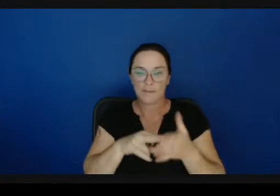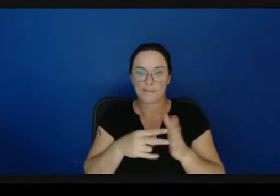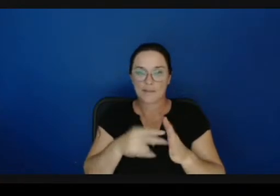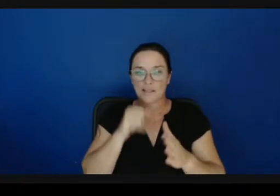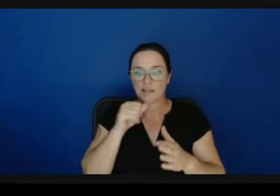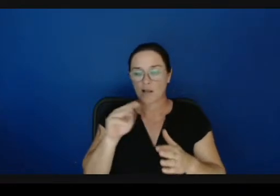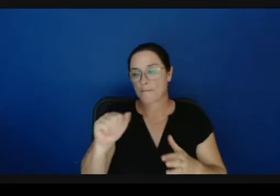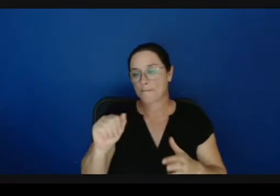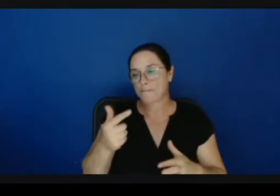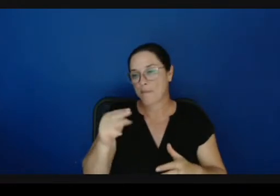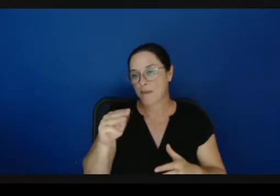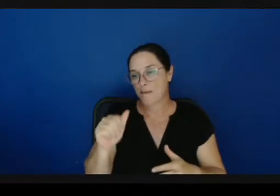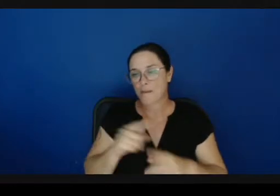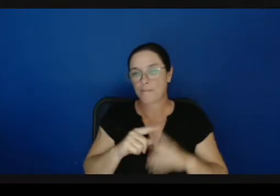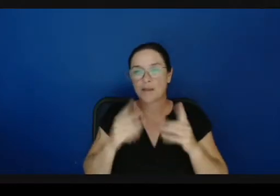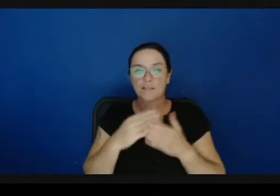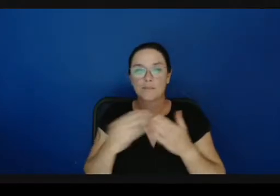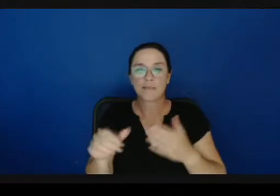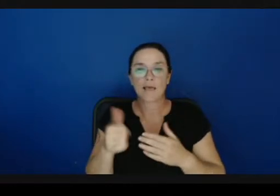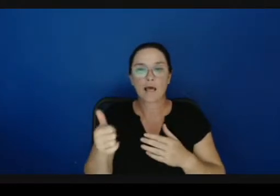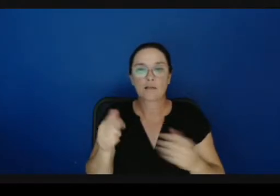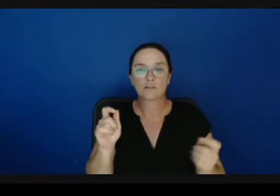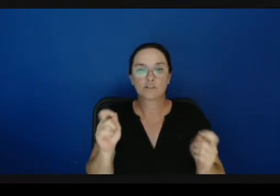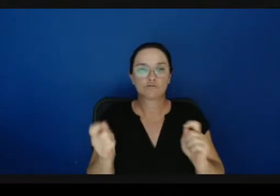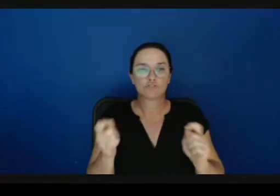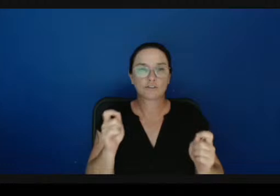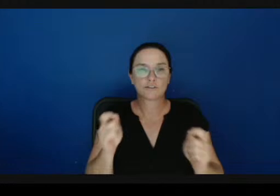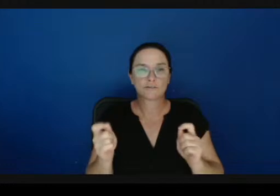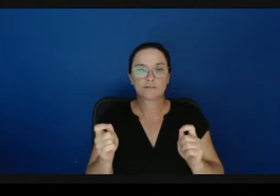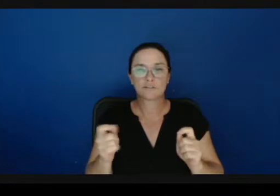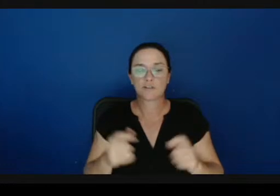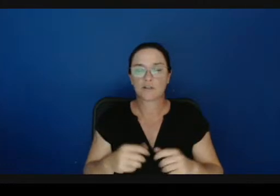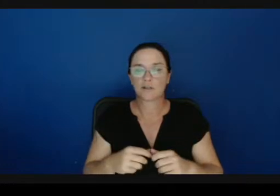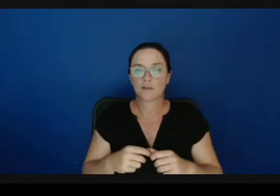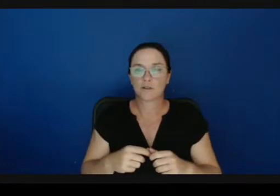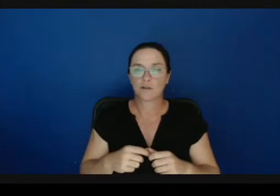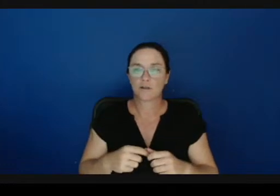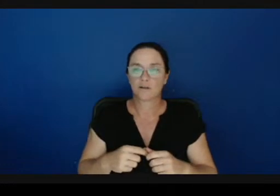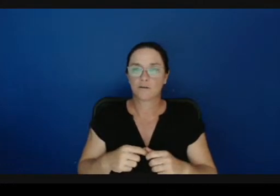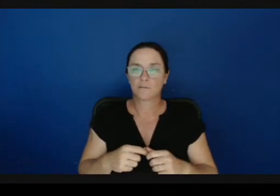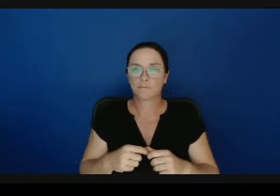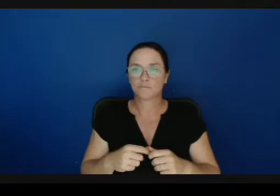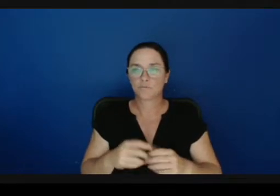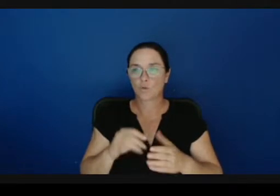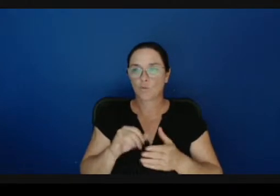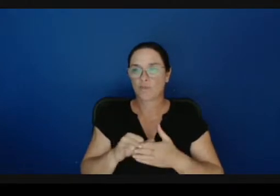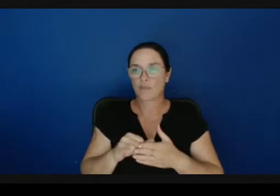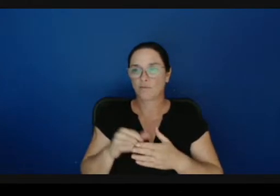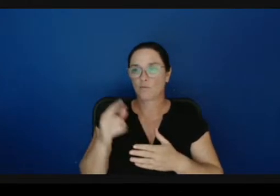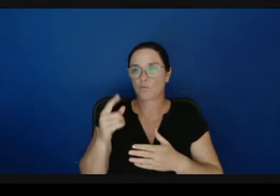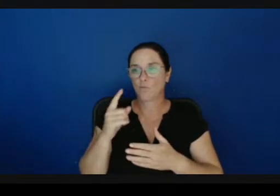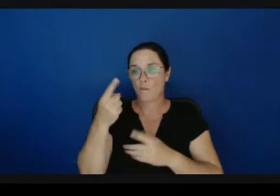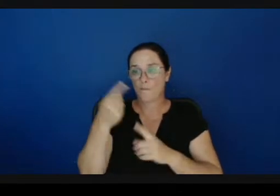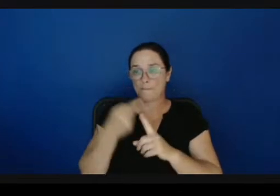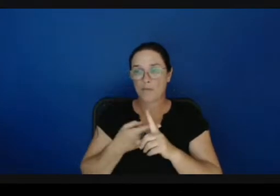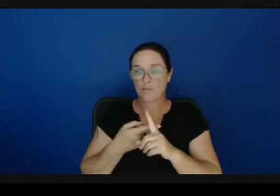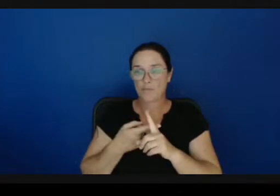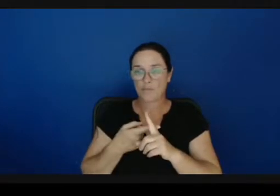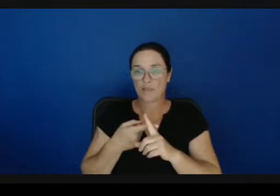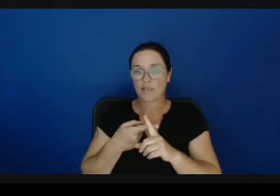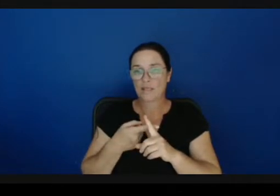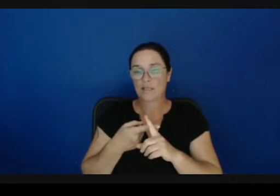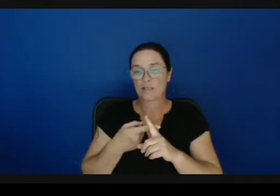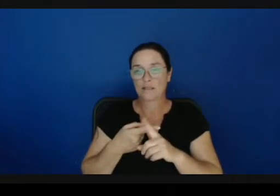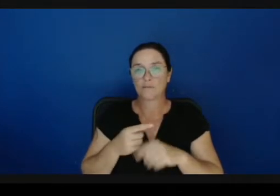but something else adjusting on a volcano there. So here's the last month, pretty similar.